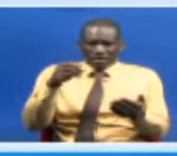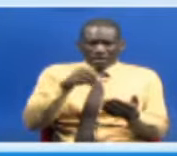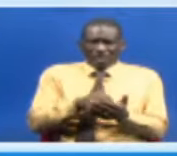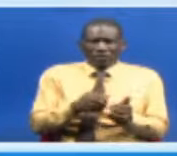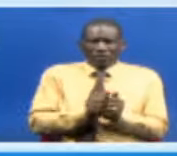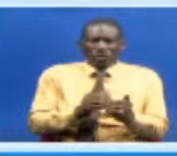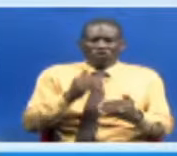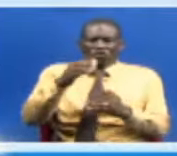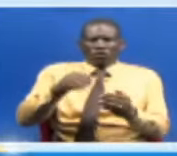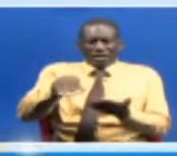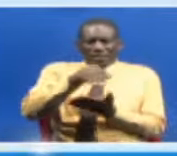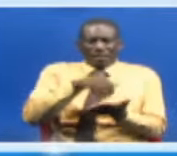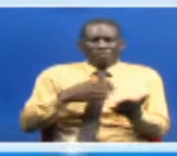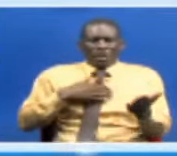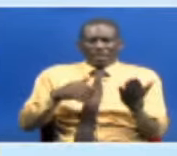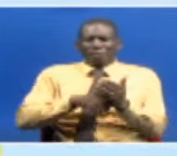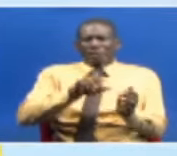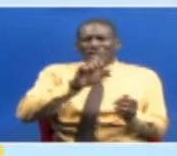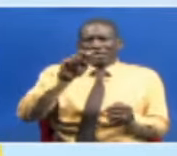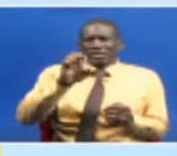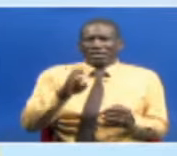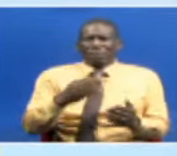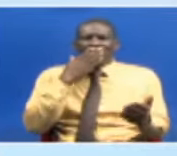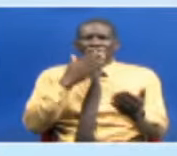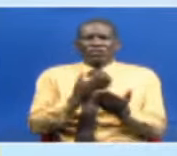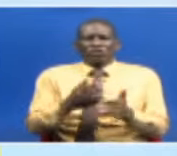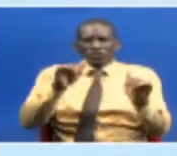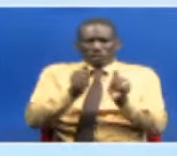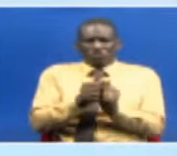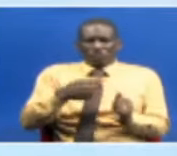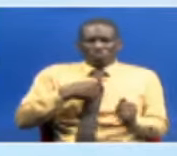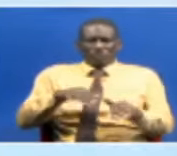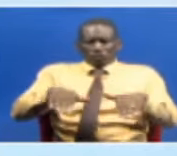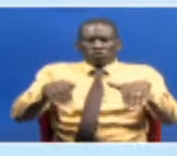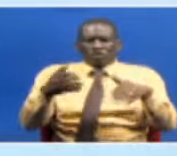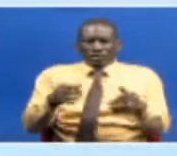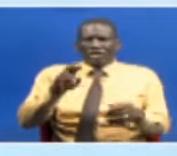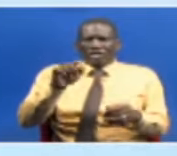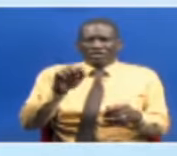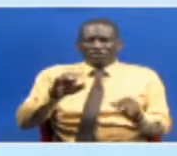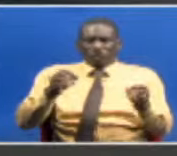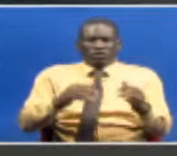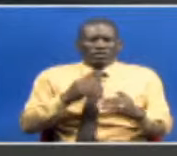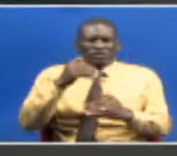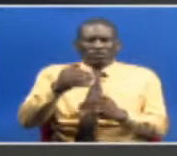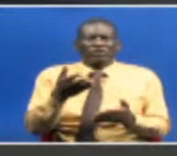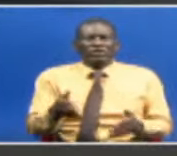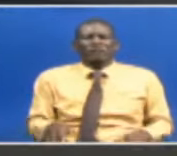Center. My name is Zena Bondati. Thank you very much for keeping me company. Do not go away. NTV tonight will be right up.